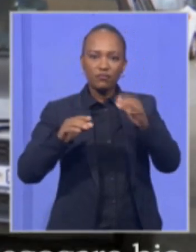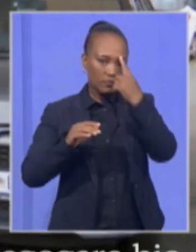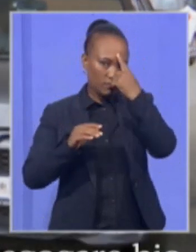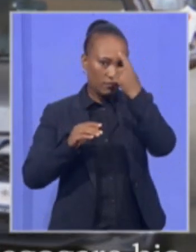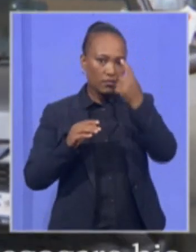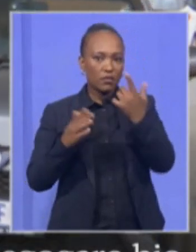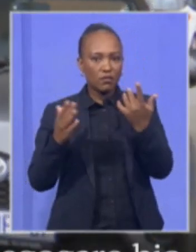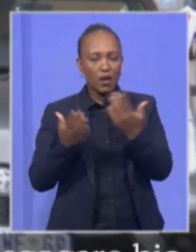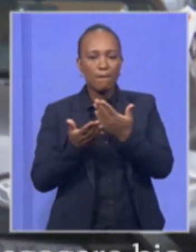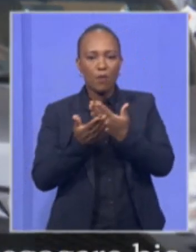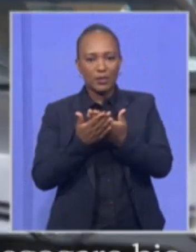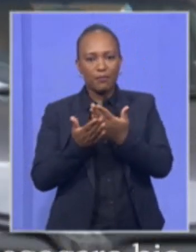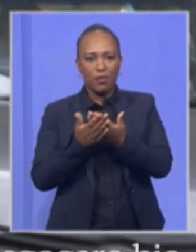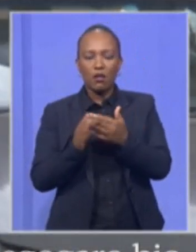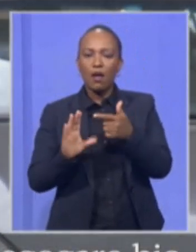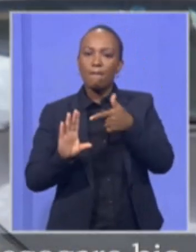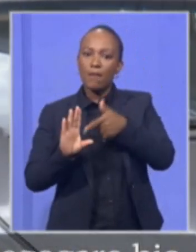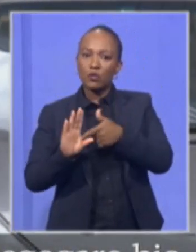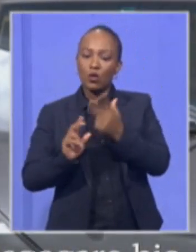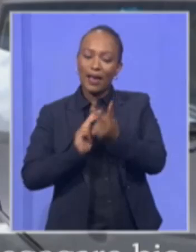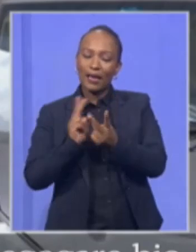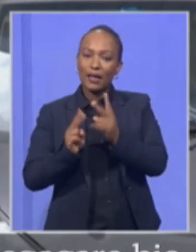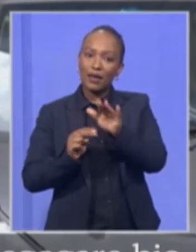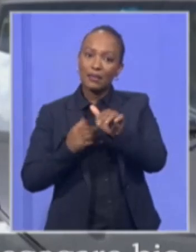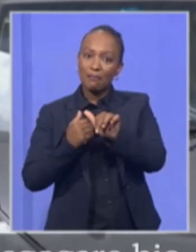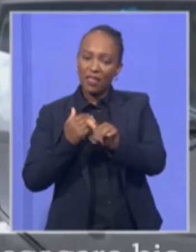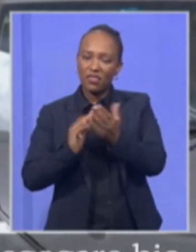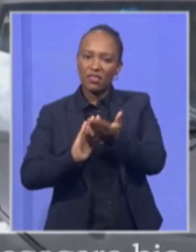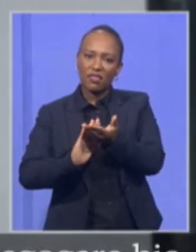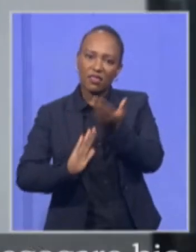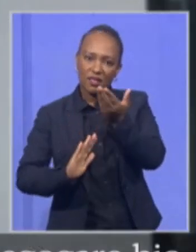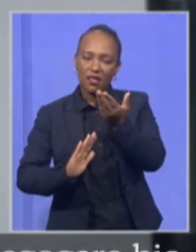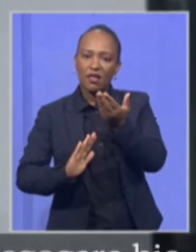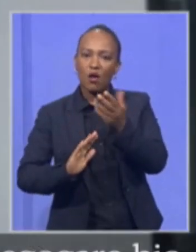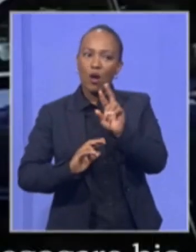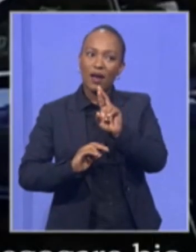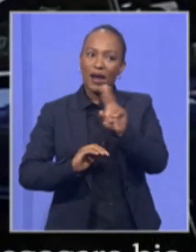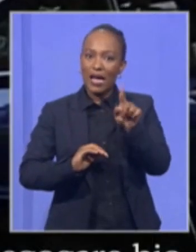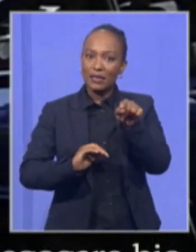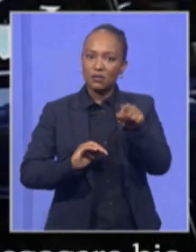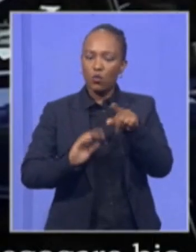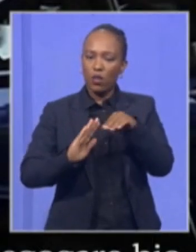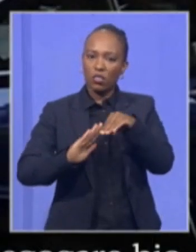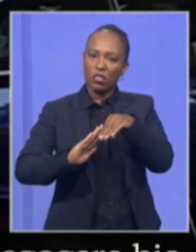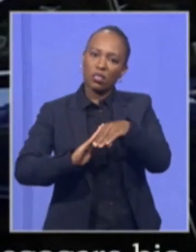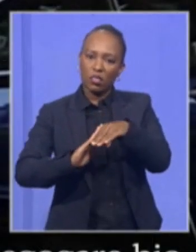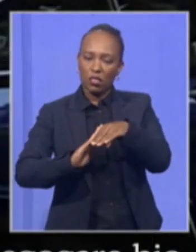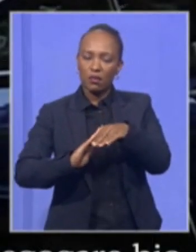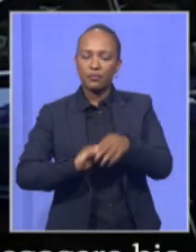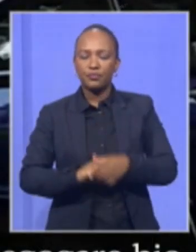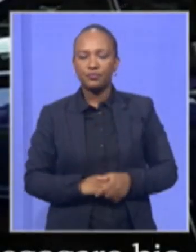ba le koketšego ye nngwe gape ya makhura mo kgweding yeo e tlago ge ranta e ka tšwela pele go gwahlafala.